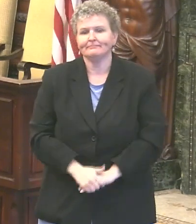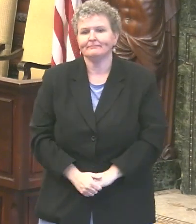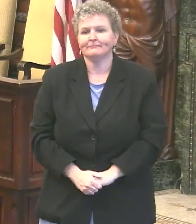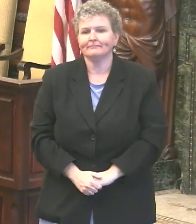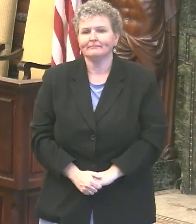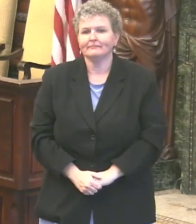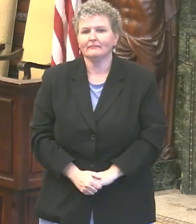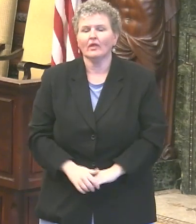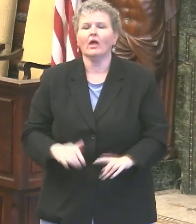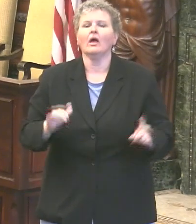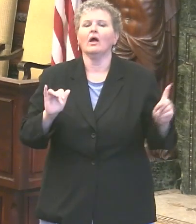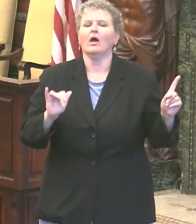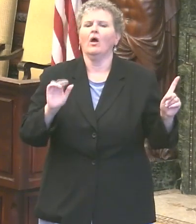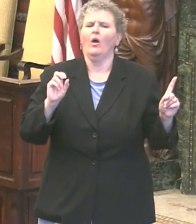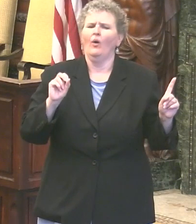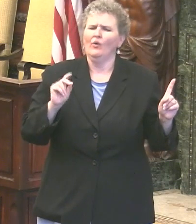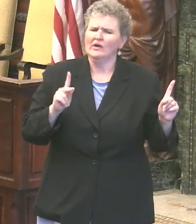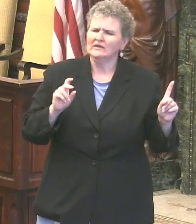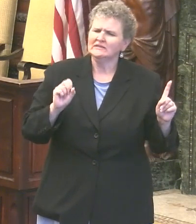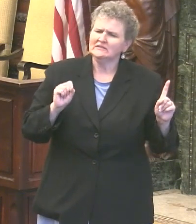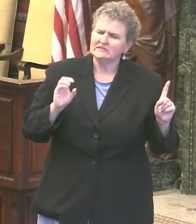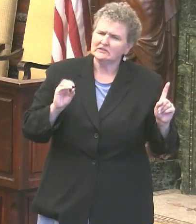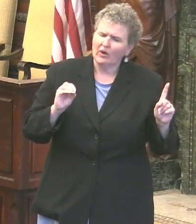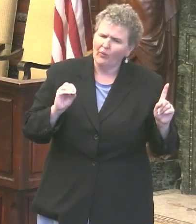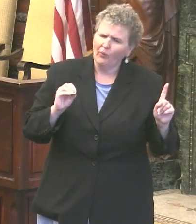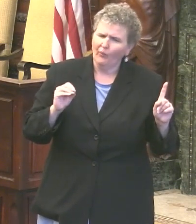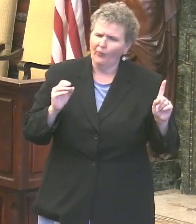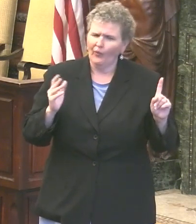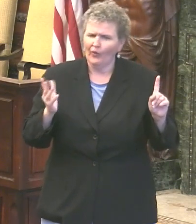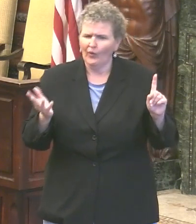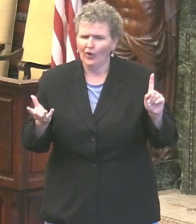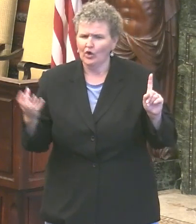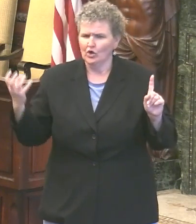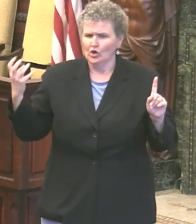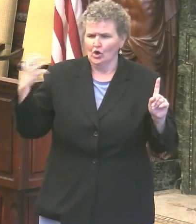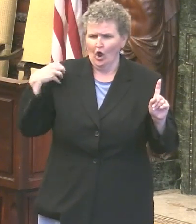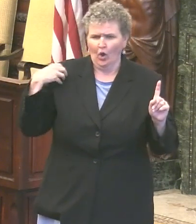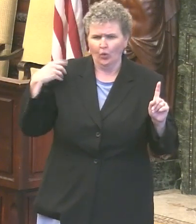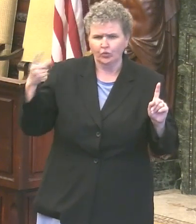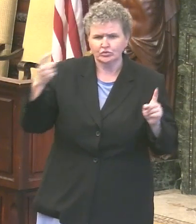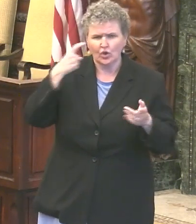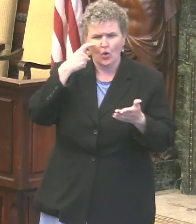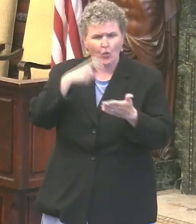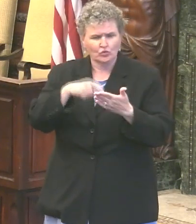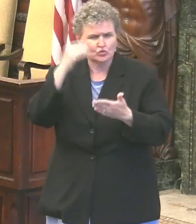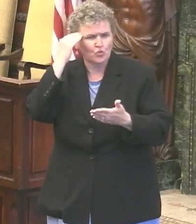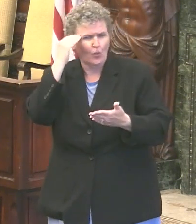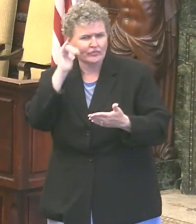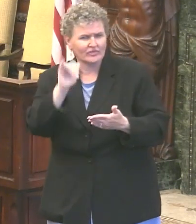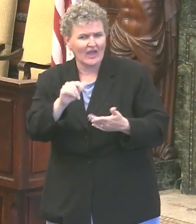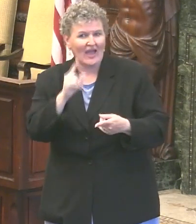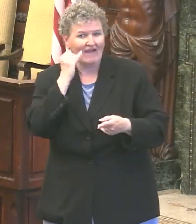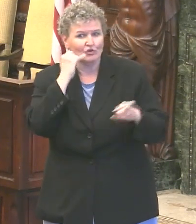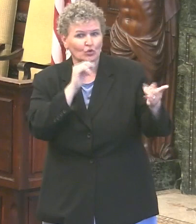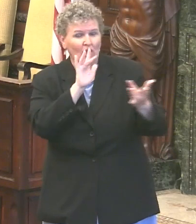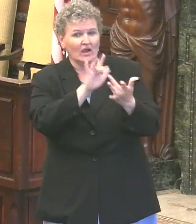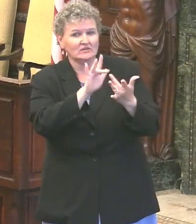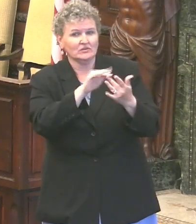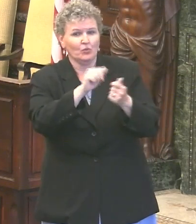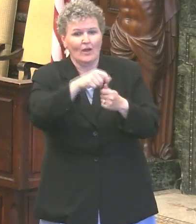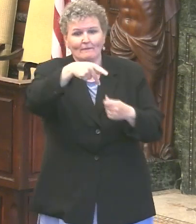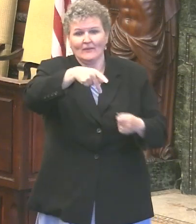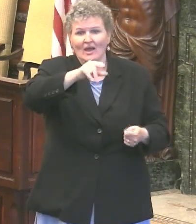Okay, so I think coaches should probably take note of that. And have you been in contact with PIAA